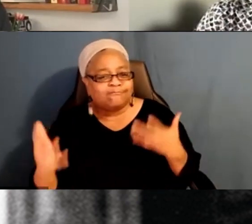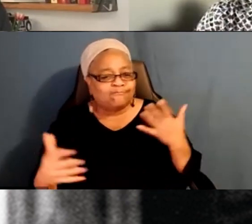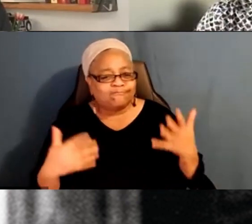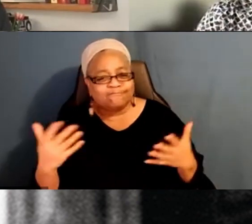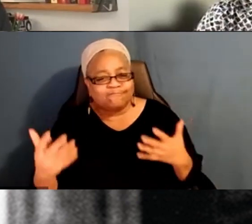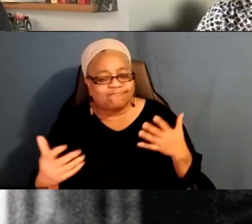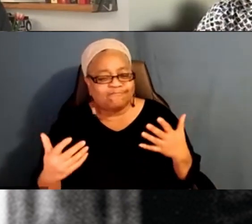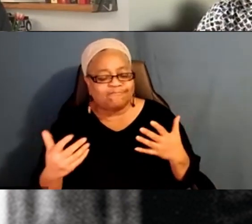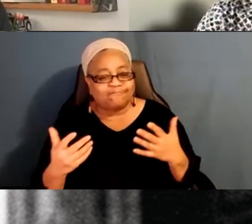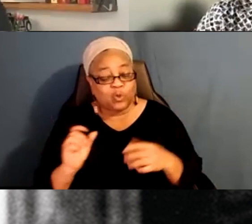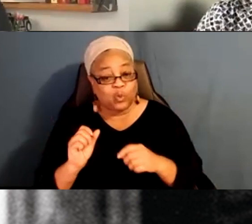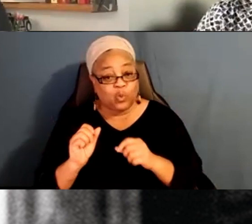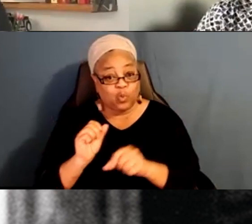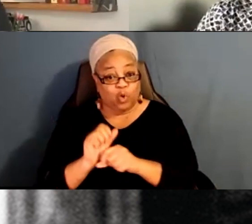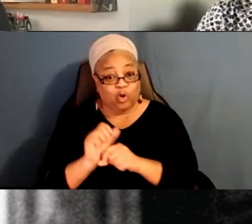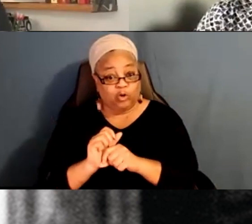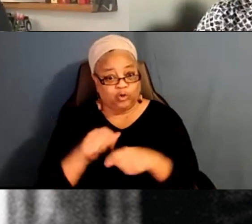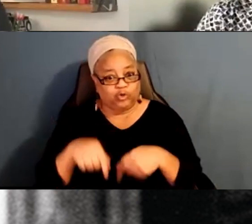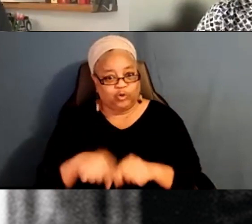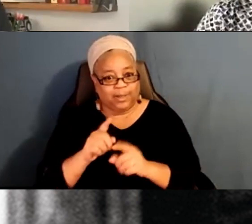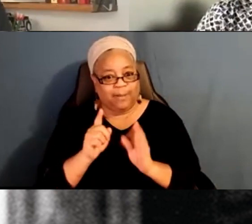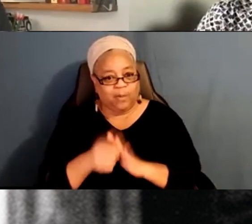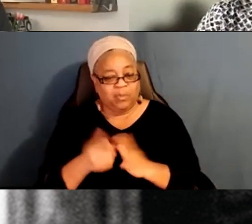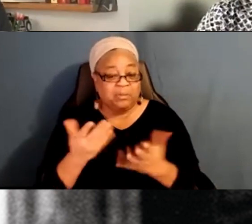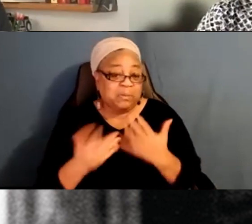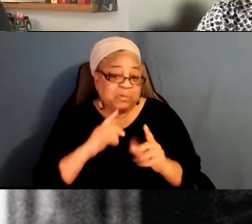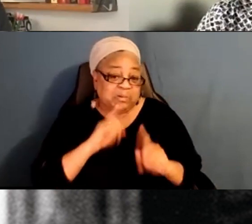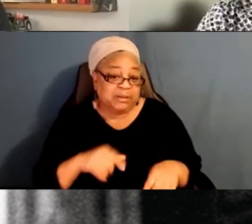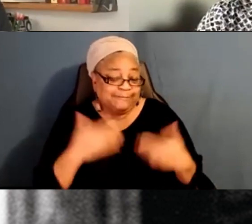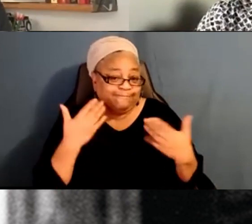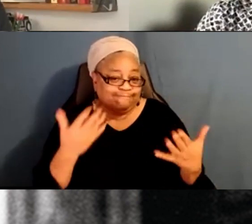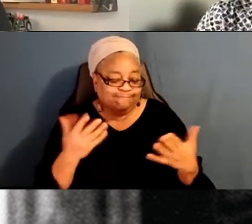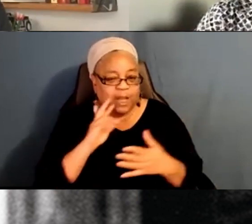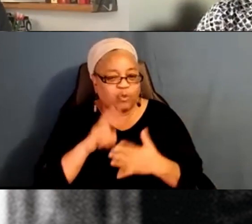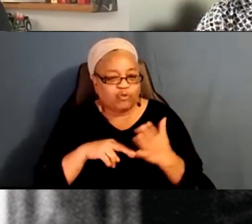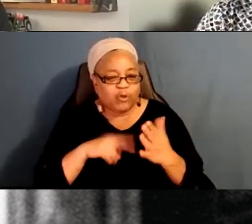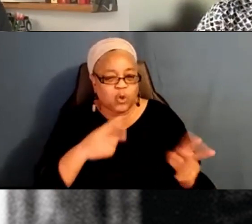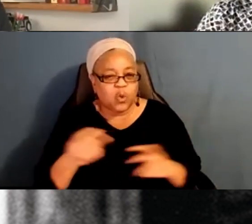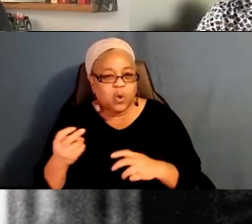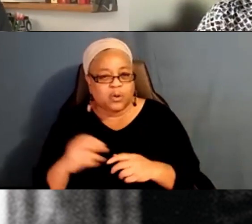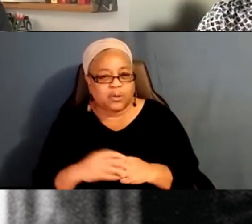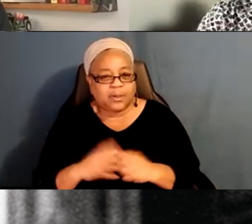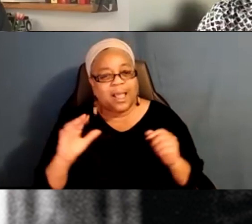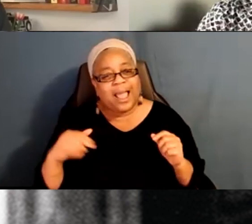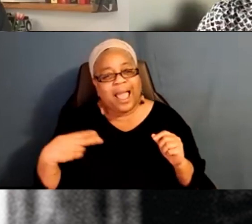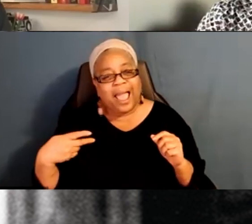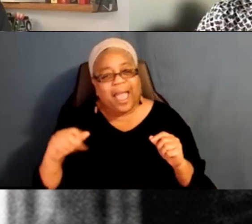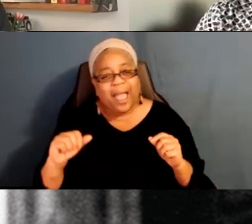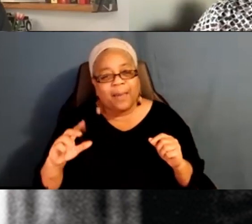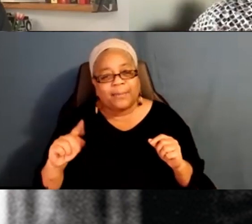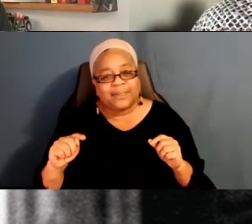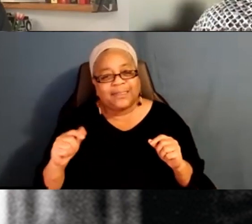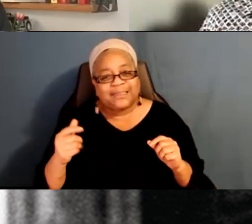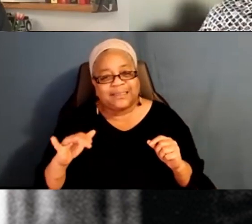worked in that moment, but maybe we've answered it, and that was the question. I'll read the quote, which is, "Hapticity is in this sense the labor